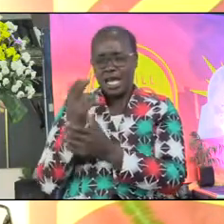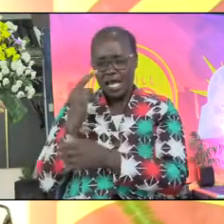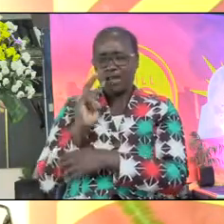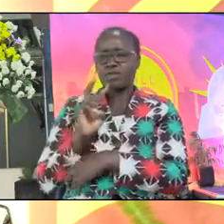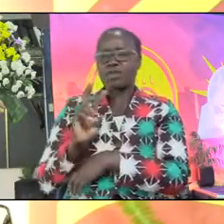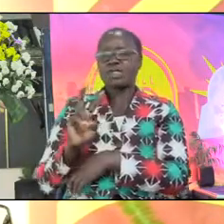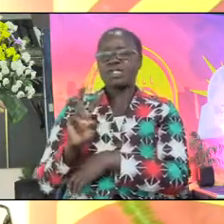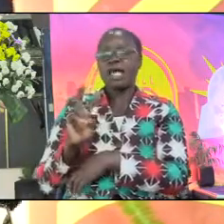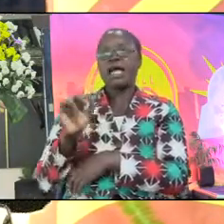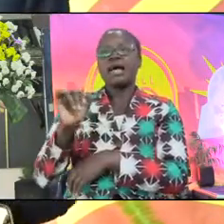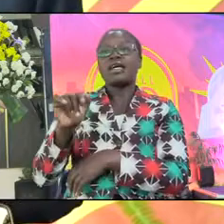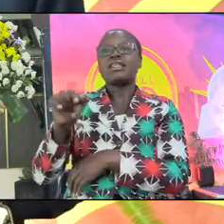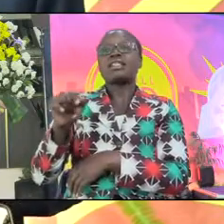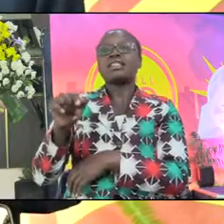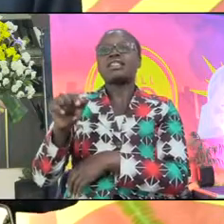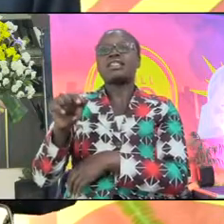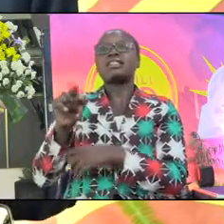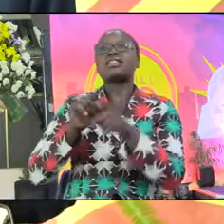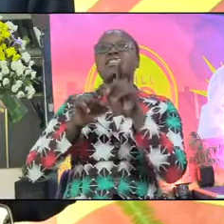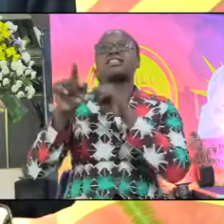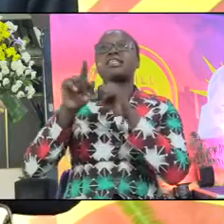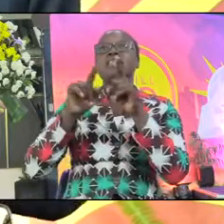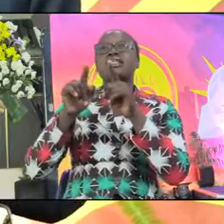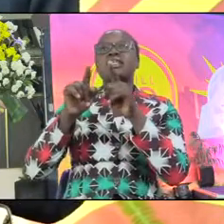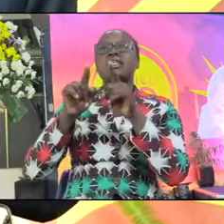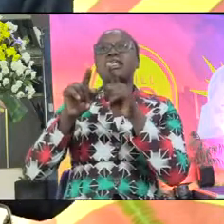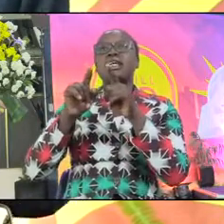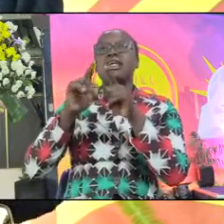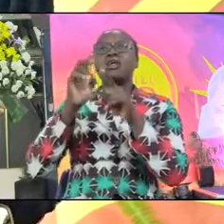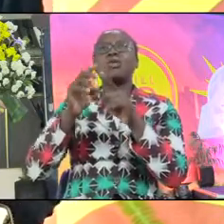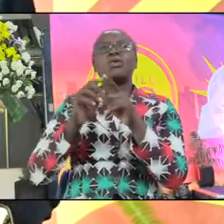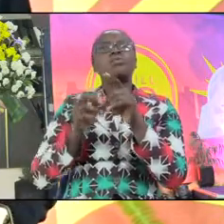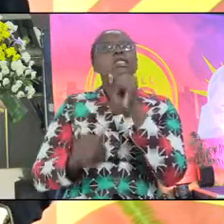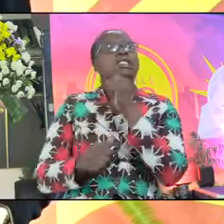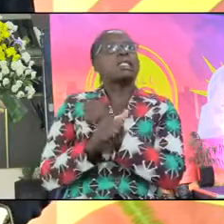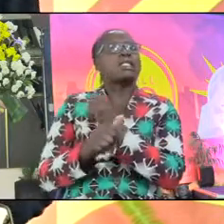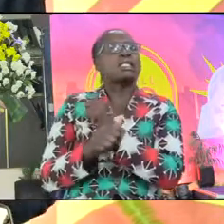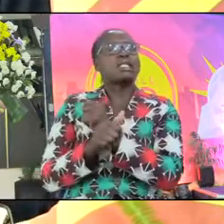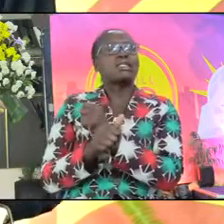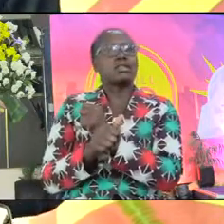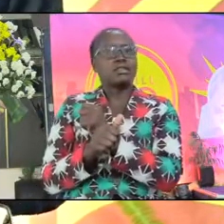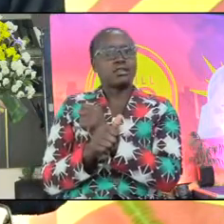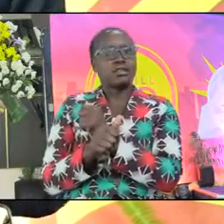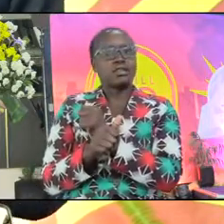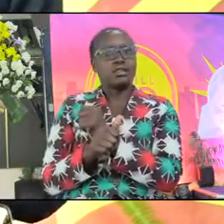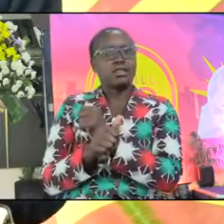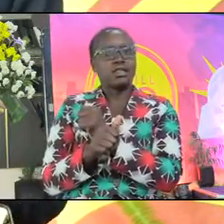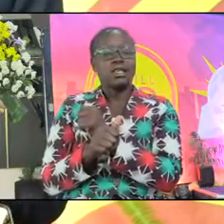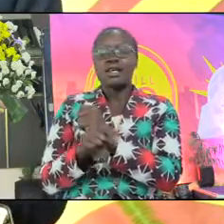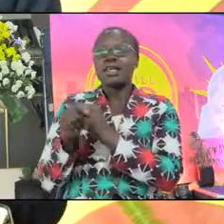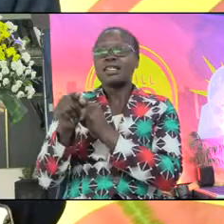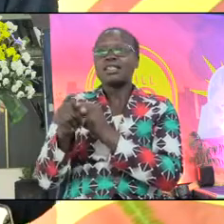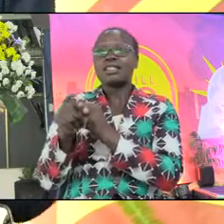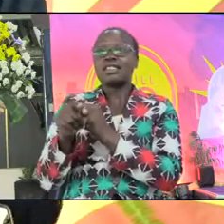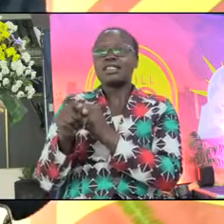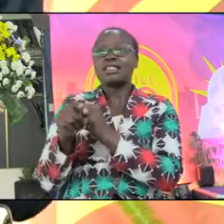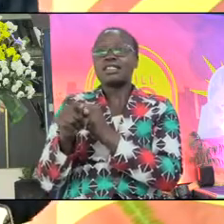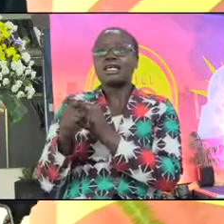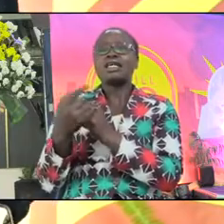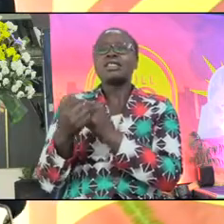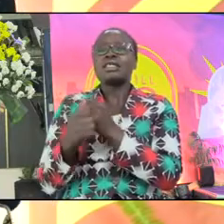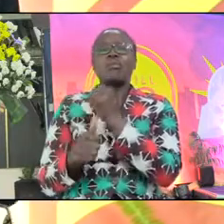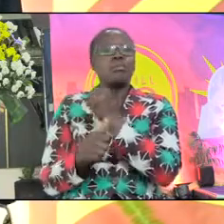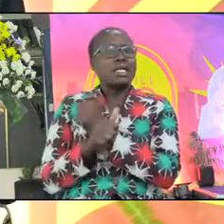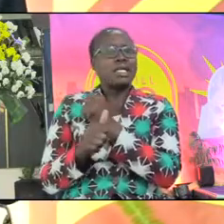perceive that this trip is going to be disastrous. There's going to be